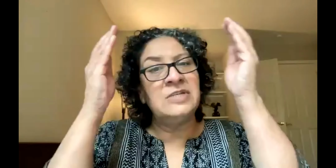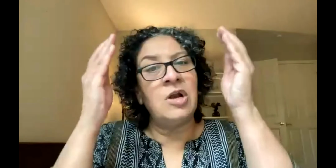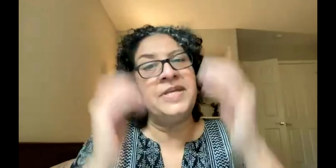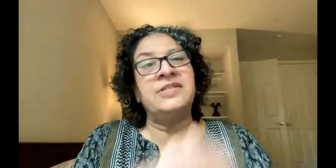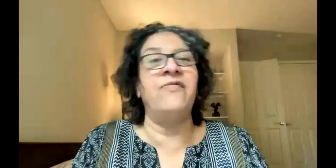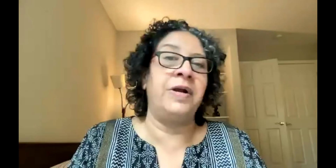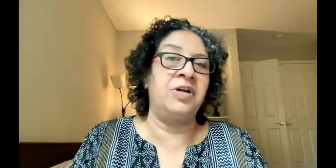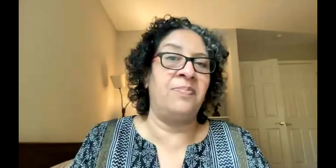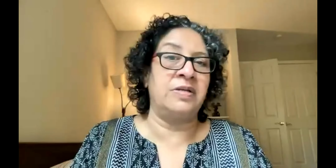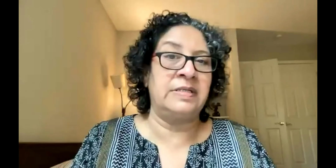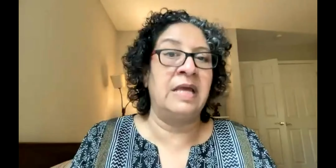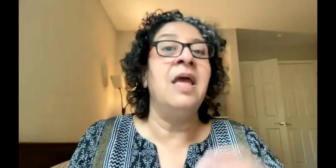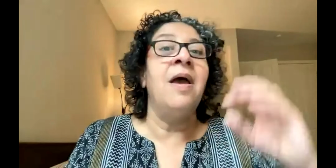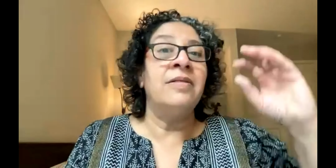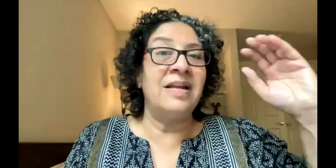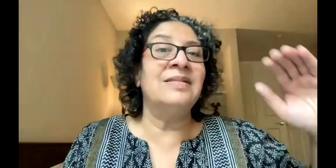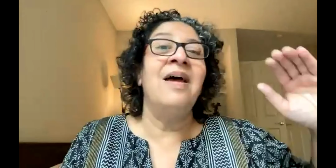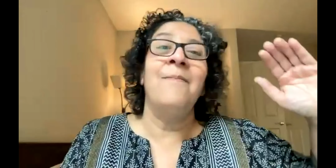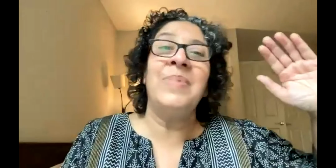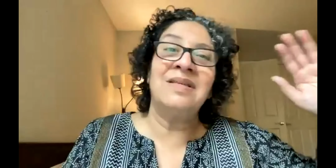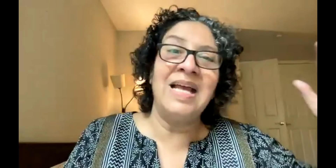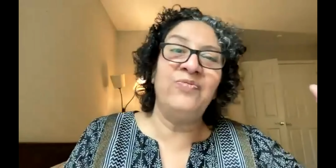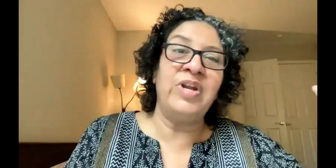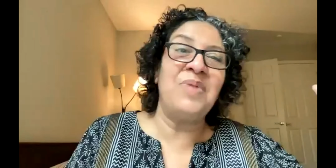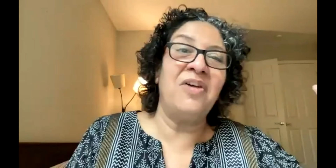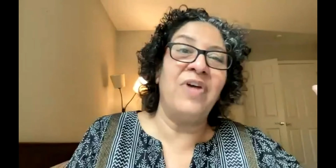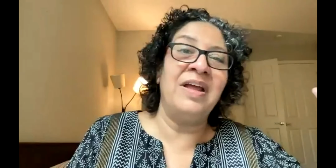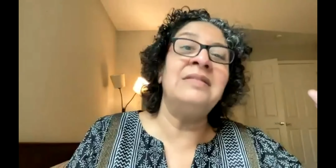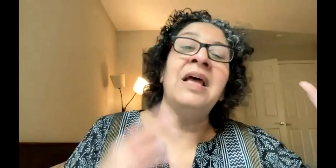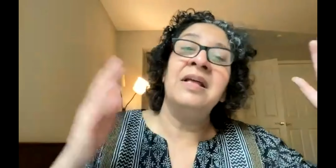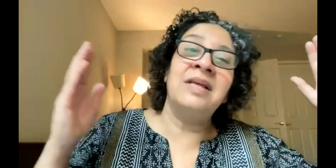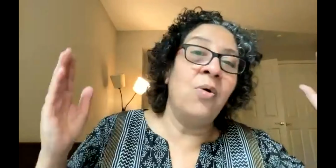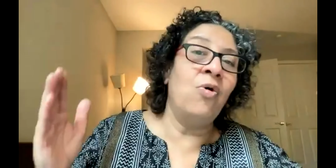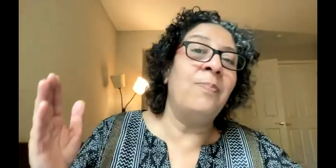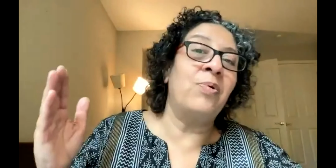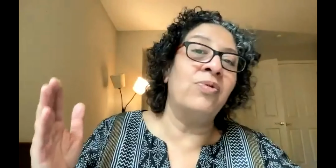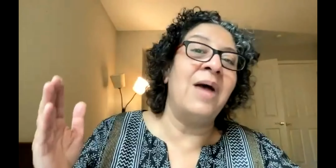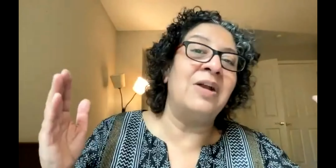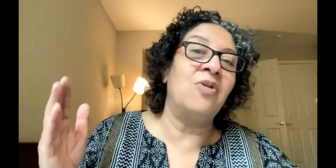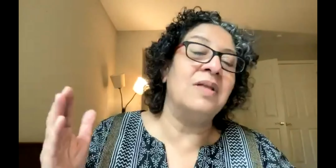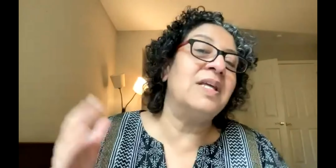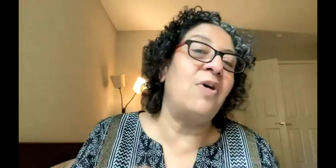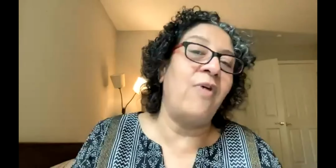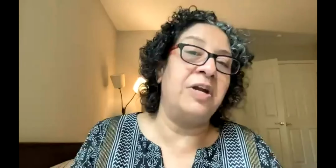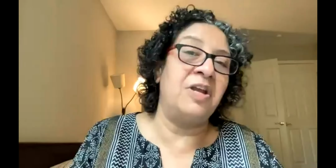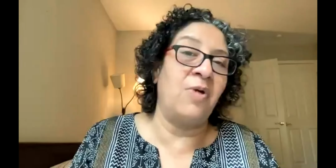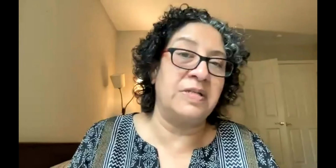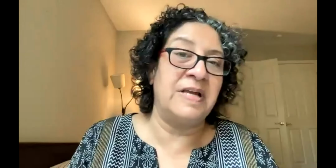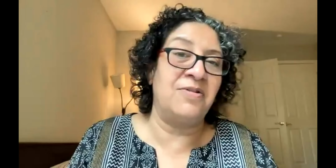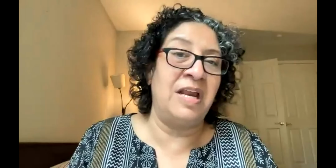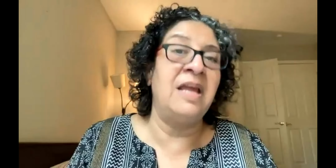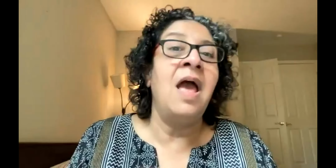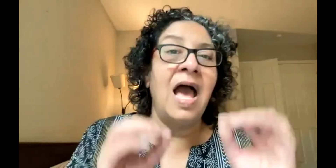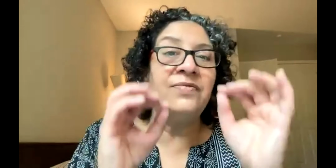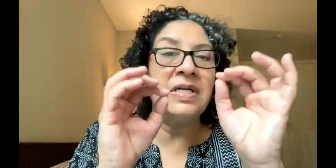one small piece of auditory processing. There is, besides phonemic awareness, there's a whole program and concept of auditory